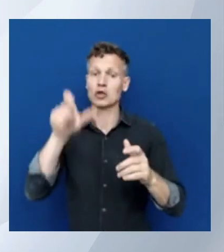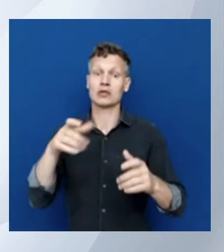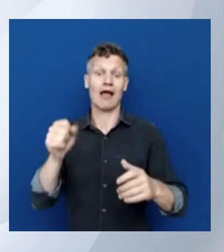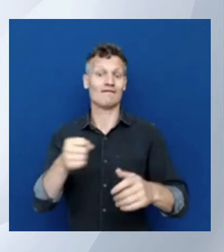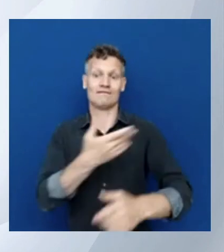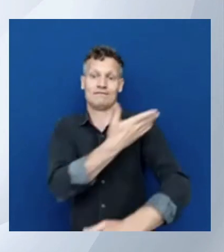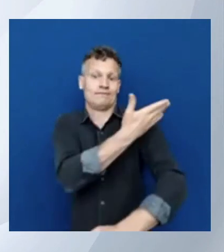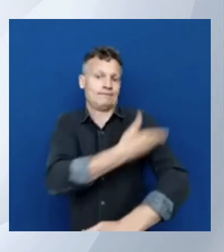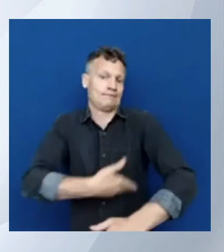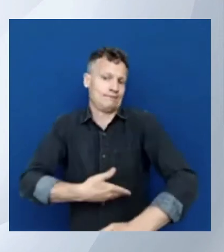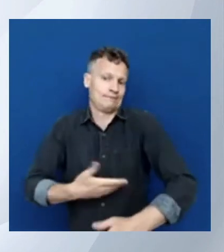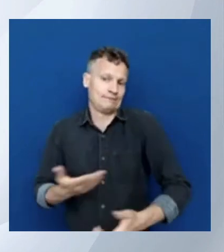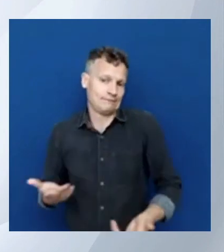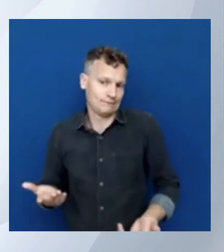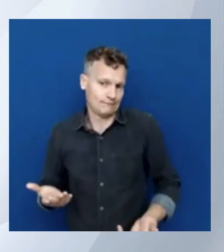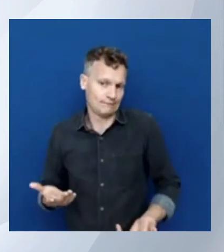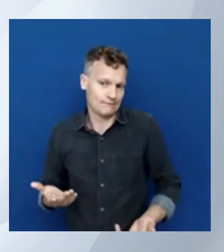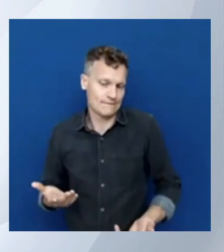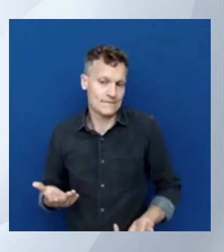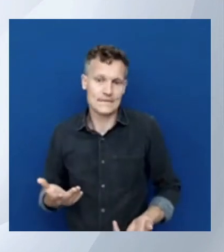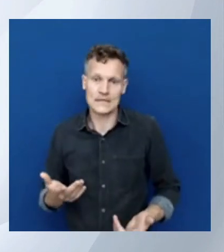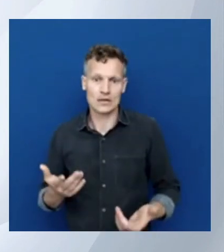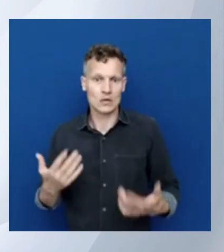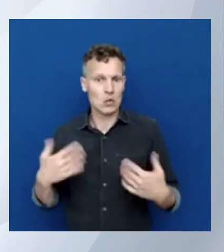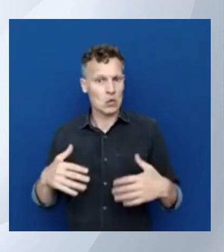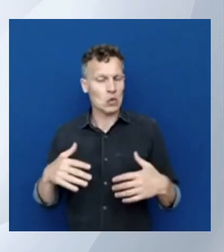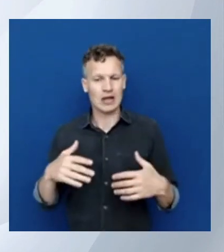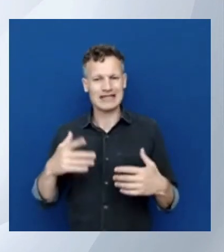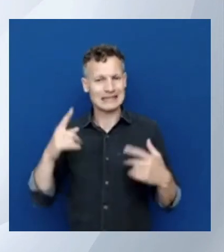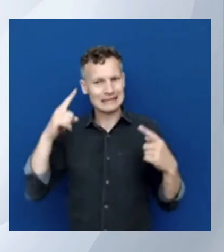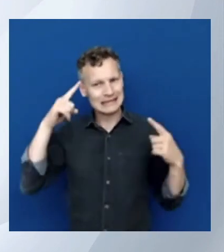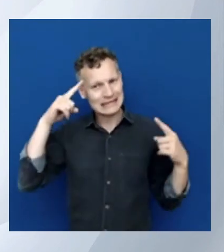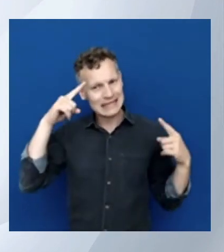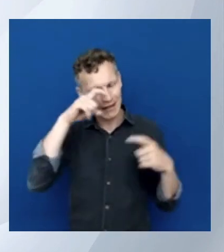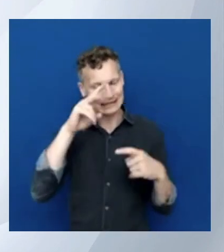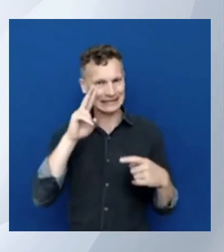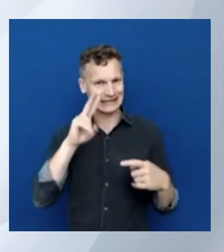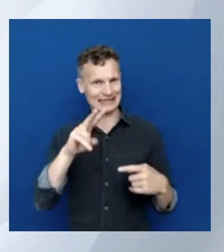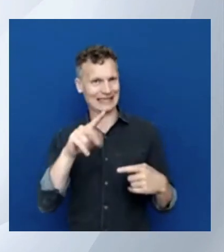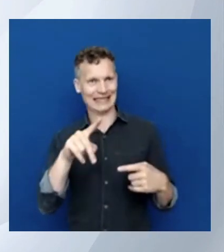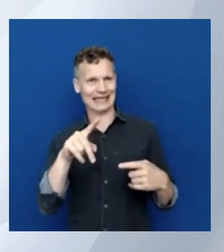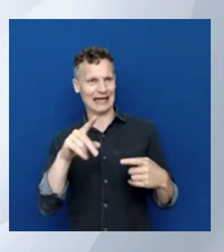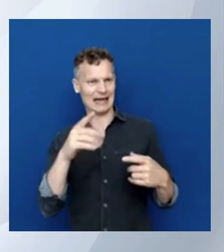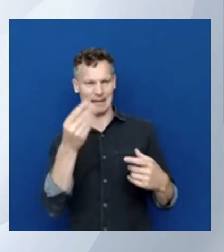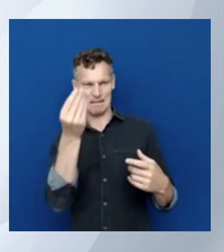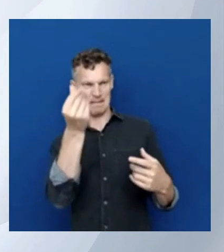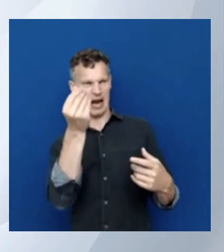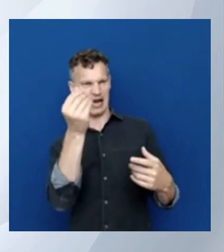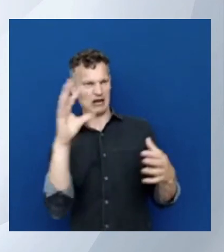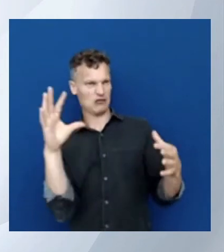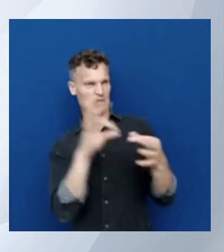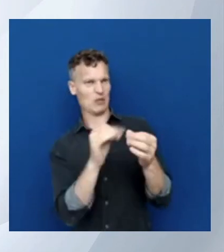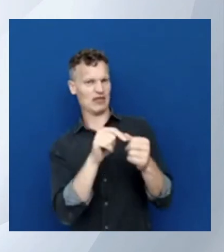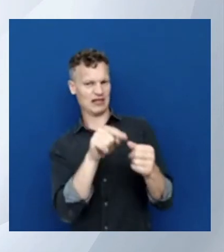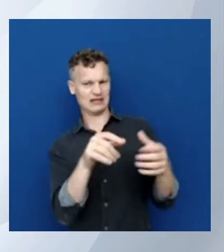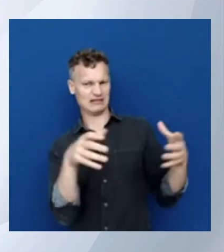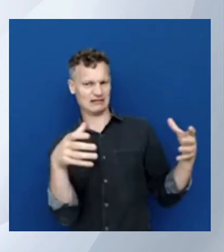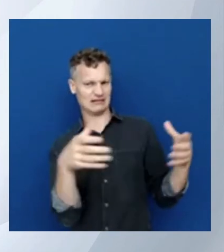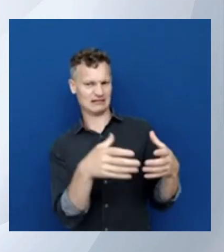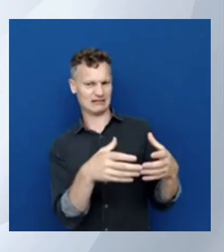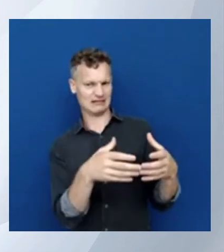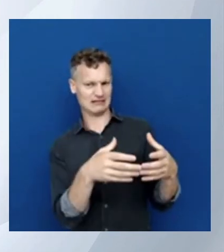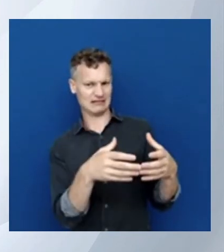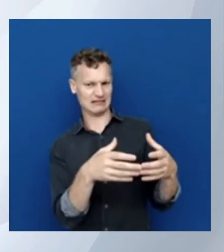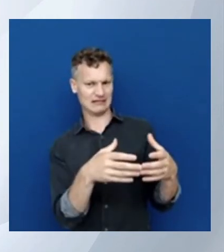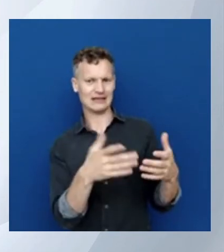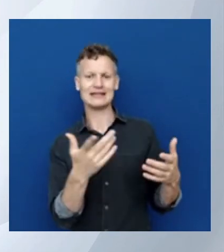monetary value linked to a persona spectrum. But for example, the silver generation. So the silver generation is our